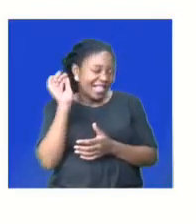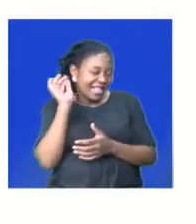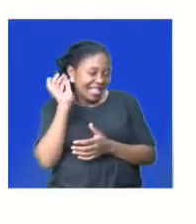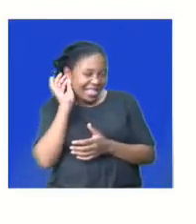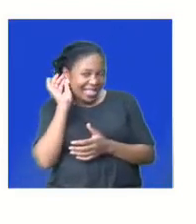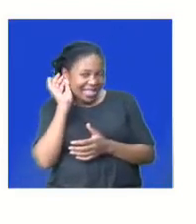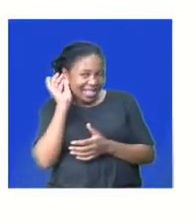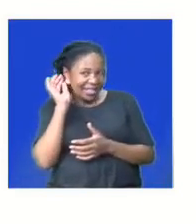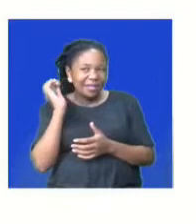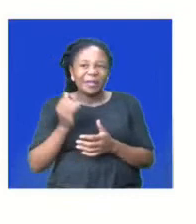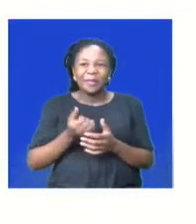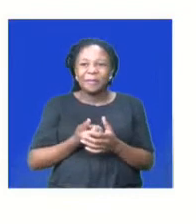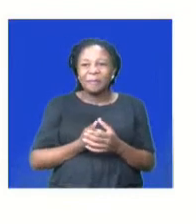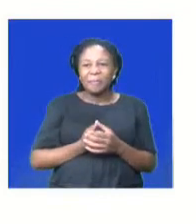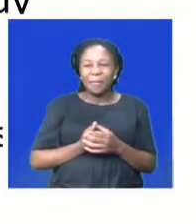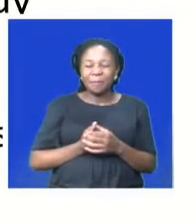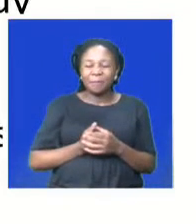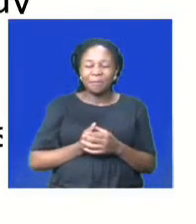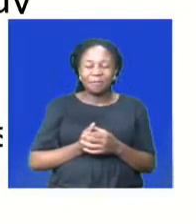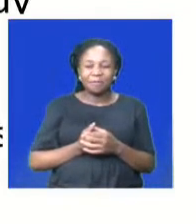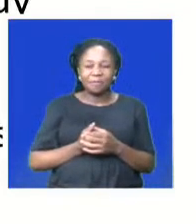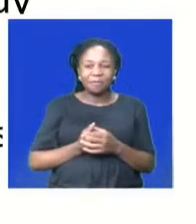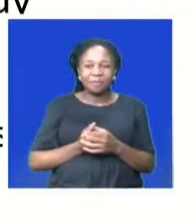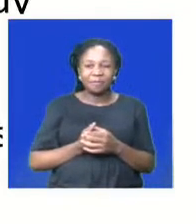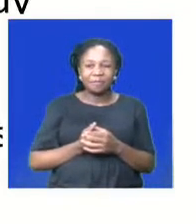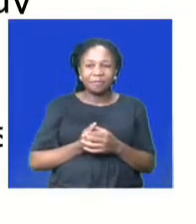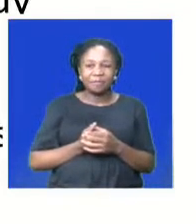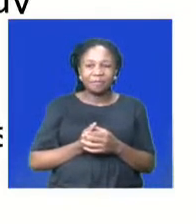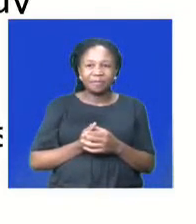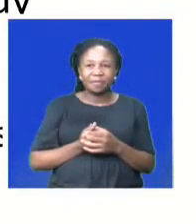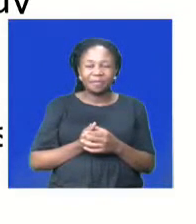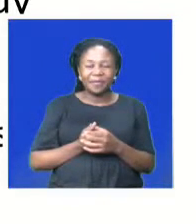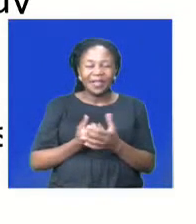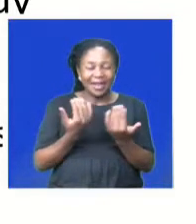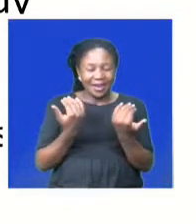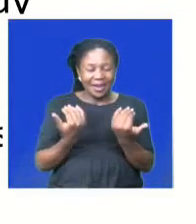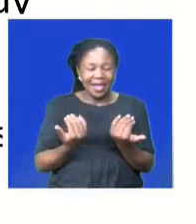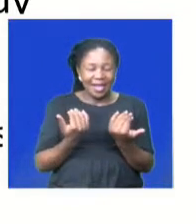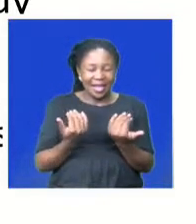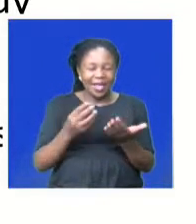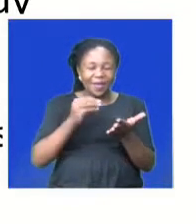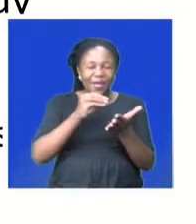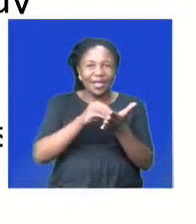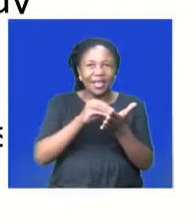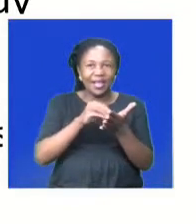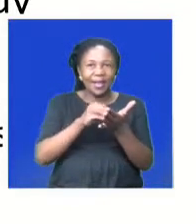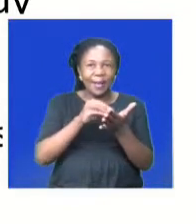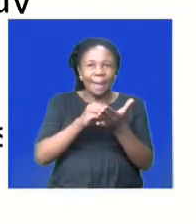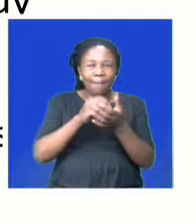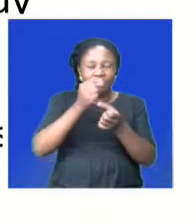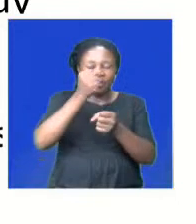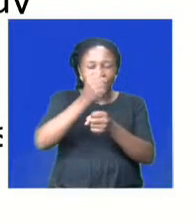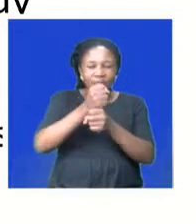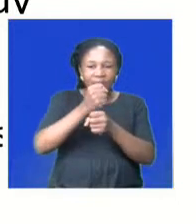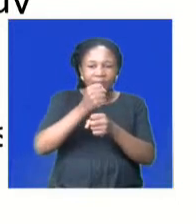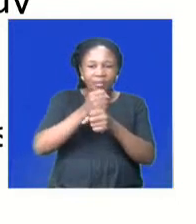hearing. That's good, my lovely angels. Let's go on. Now I have some work for